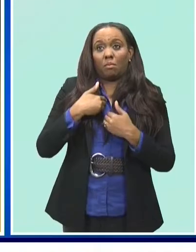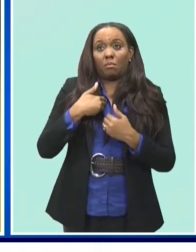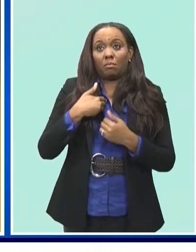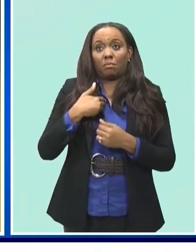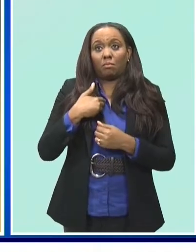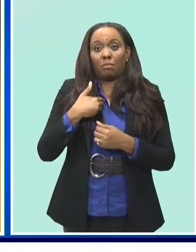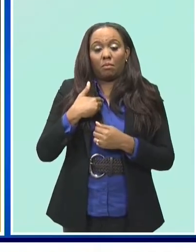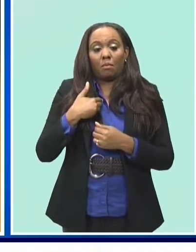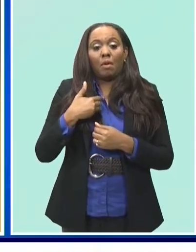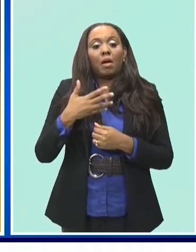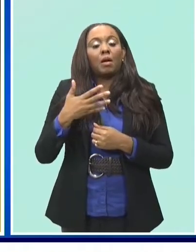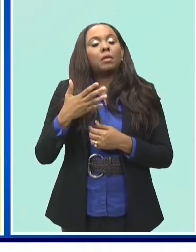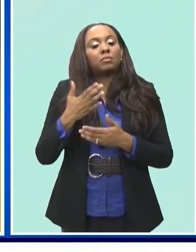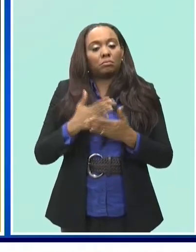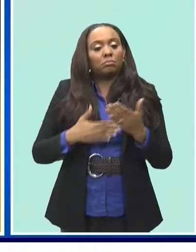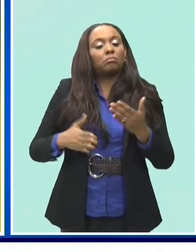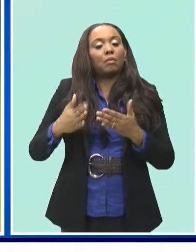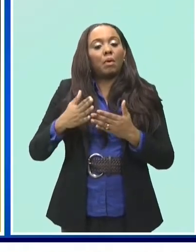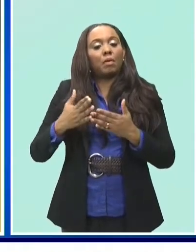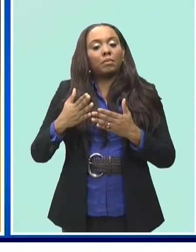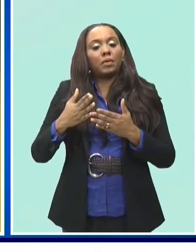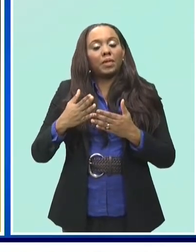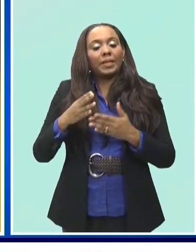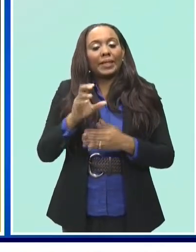1 community filters, as you said.